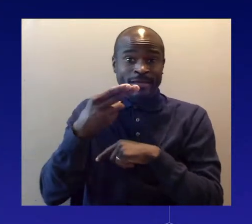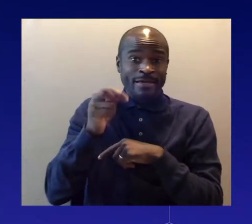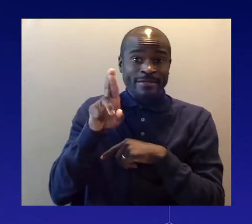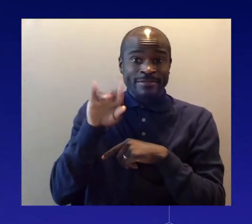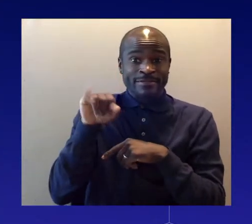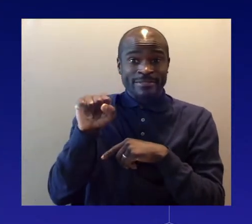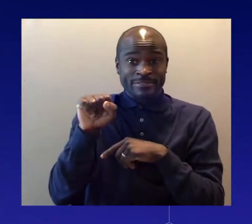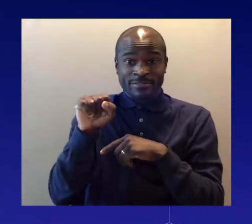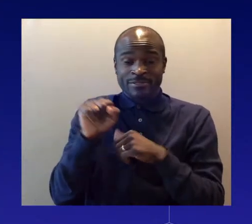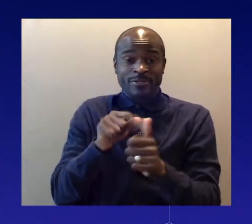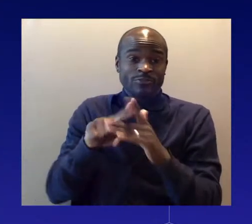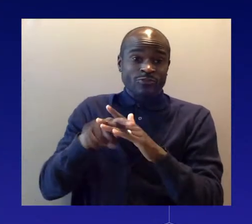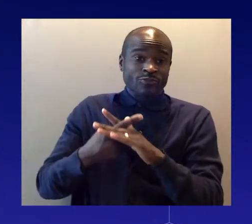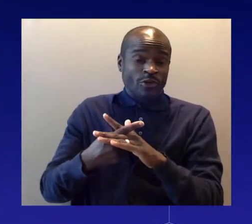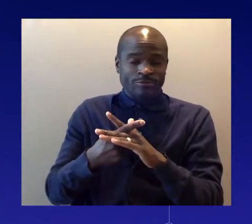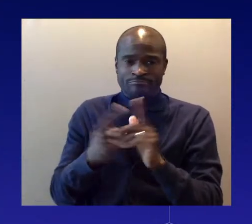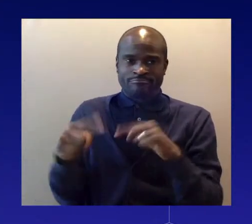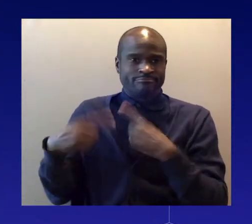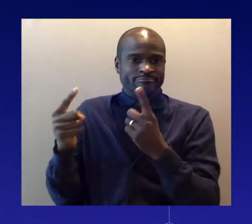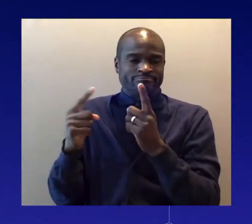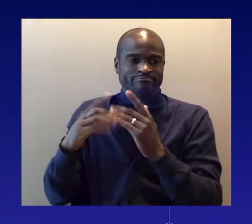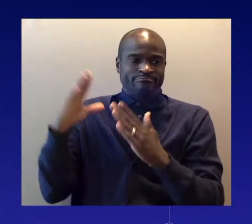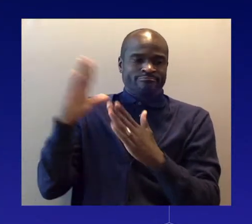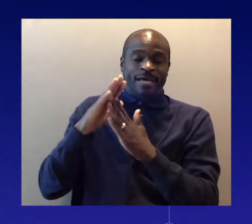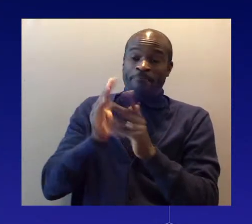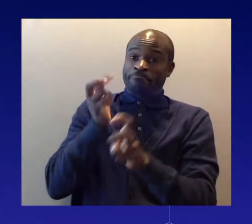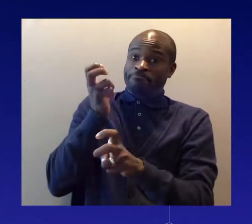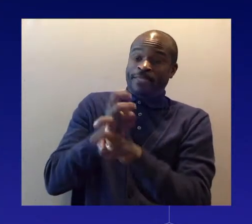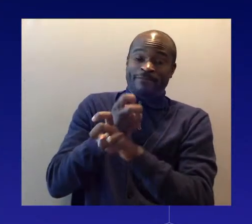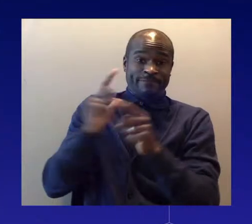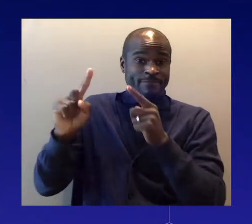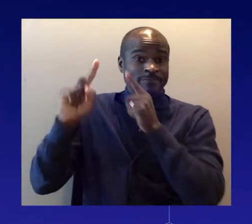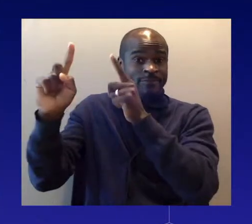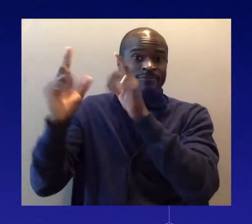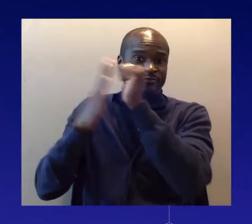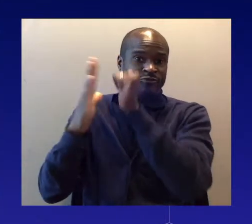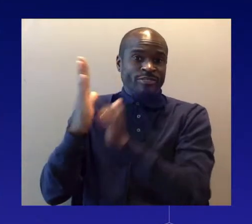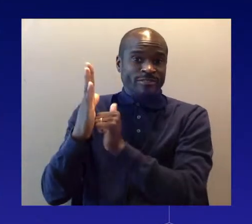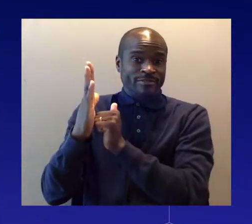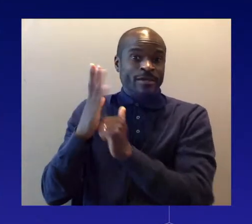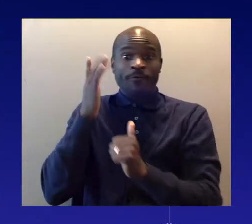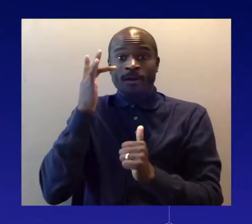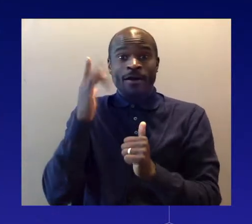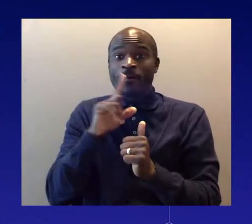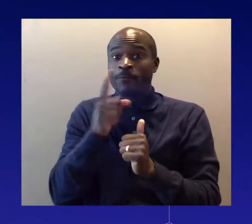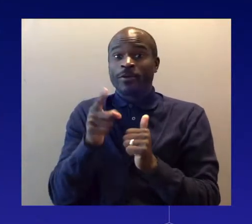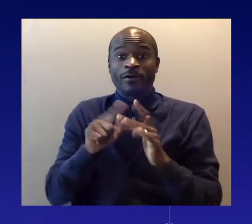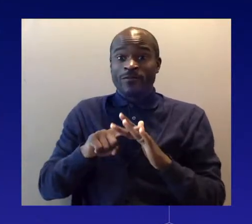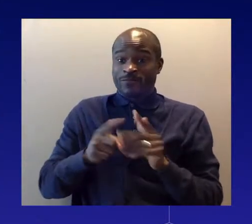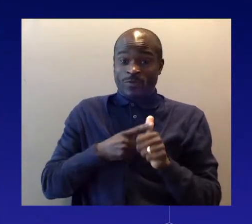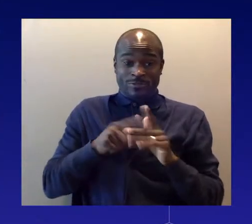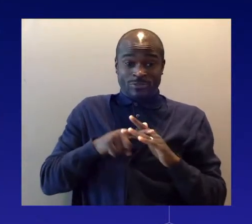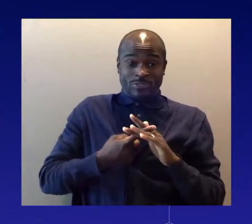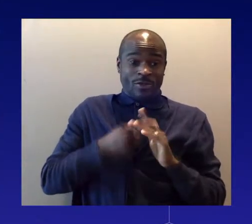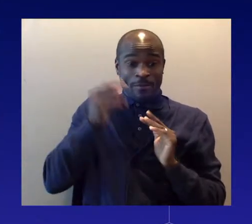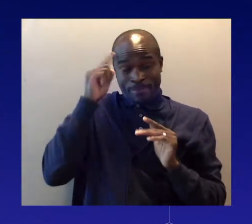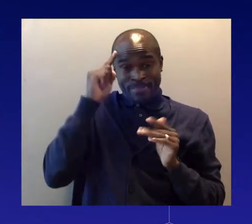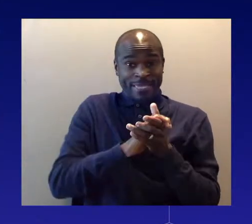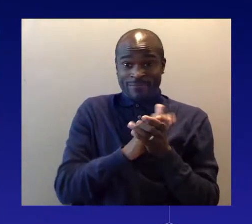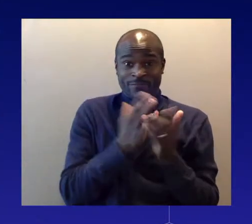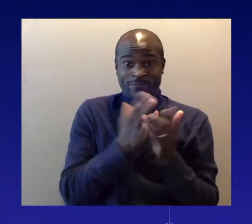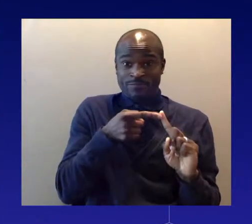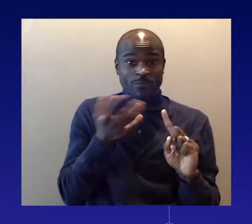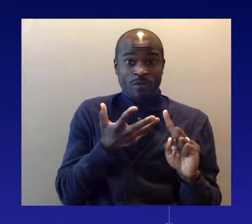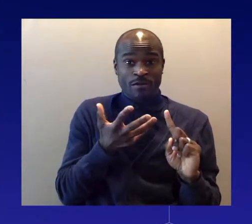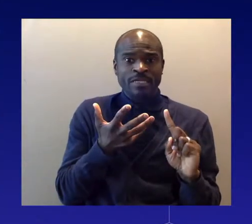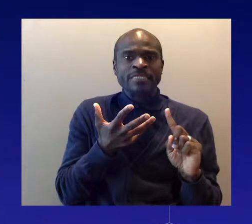environmental justice and climate justice agenda ever. Because the core belief is, regardless of who you are or where you come from,